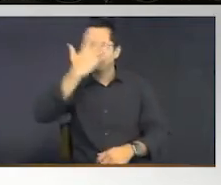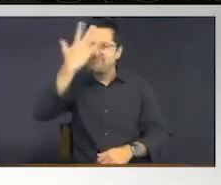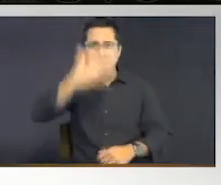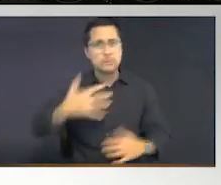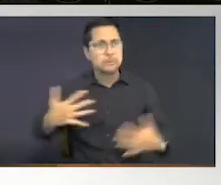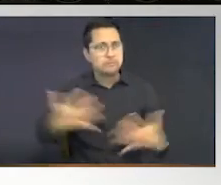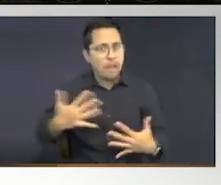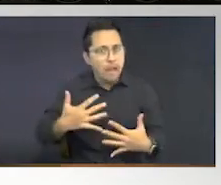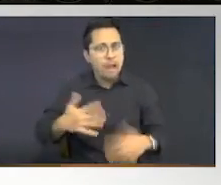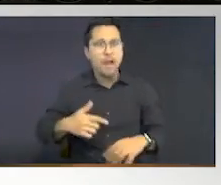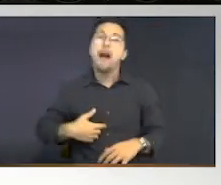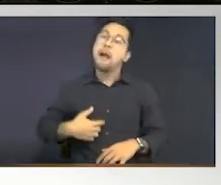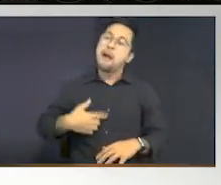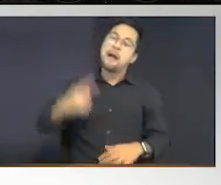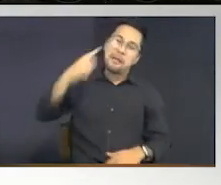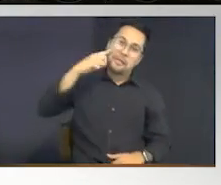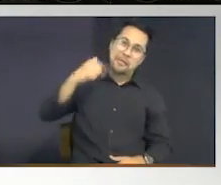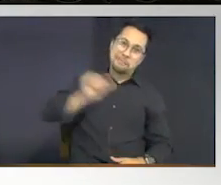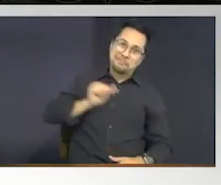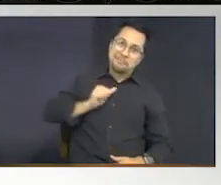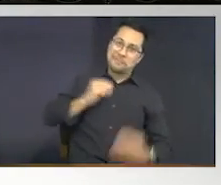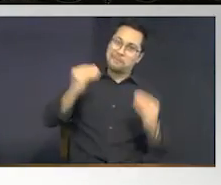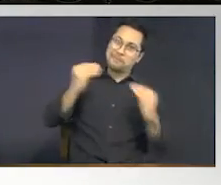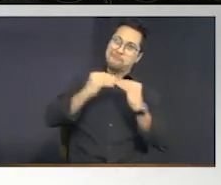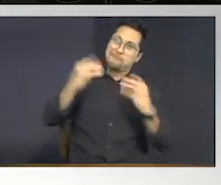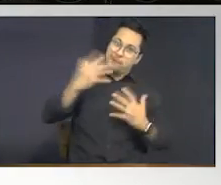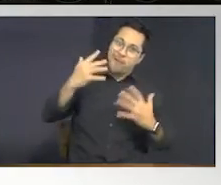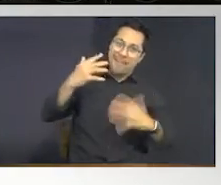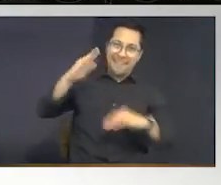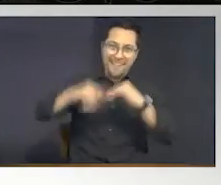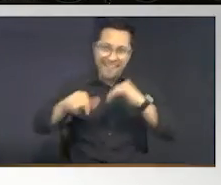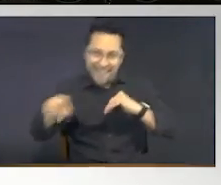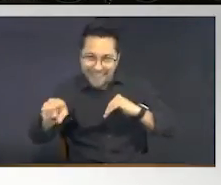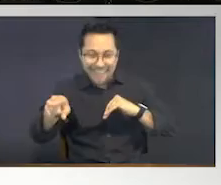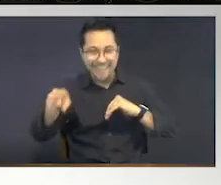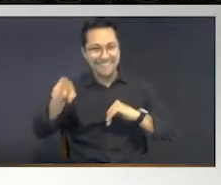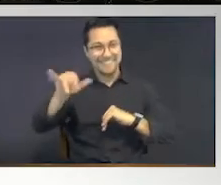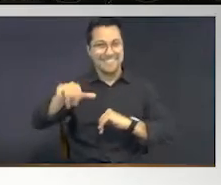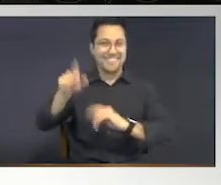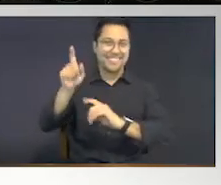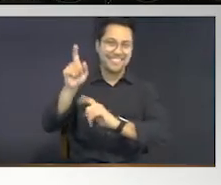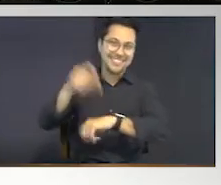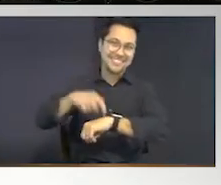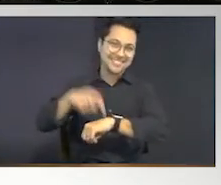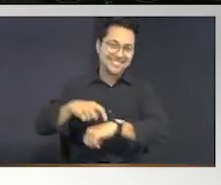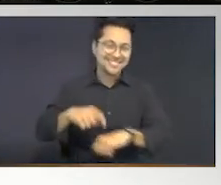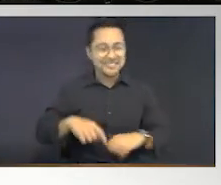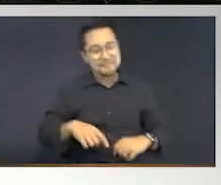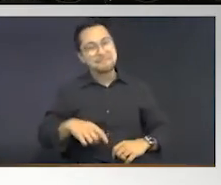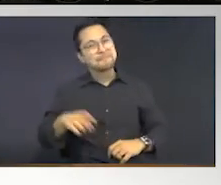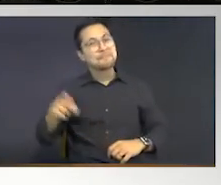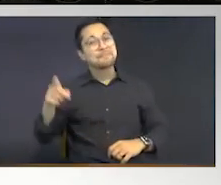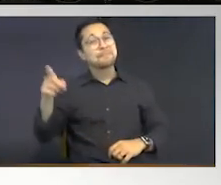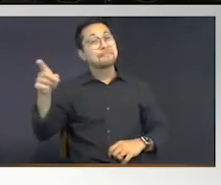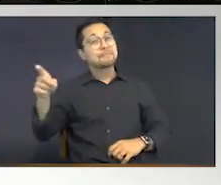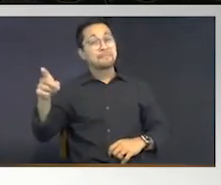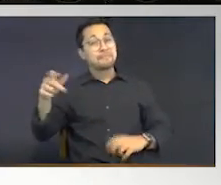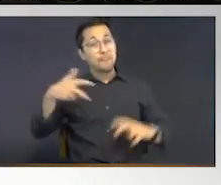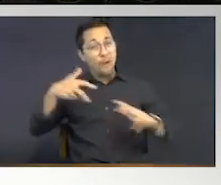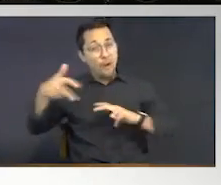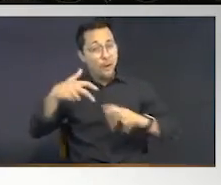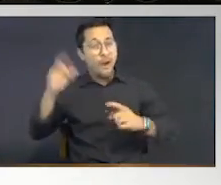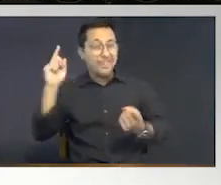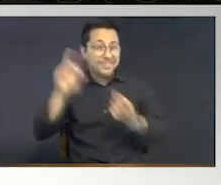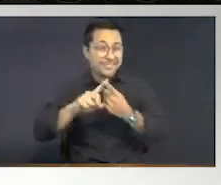And actually, I think I was more scared than he was at that time. So he actually didn't walk till he was 27